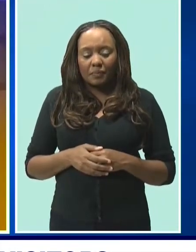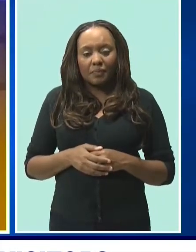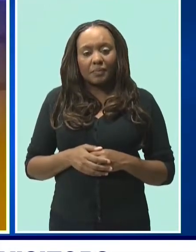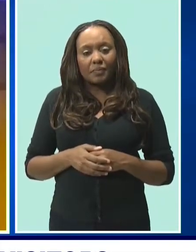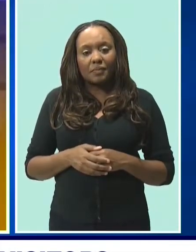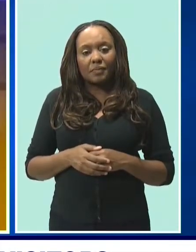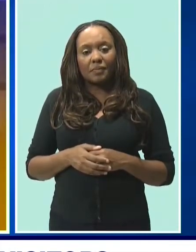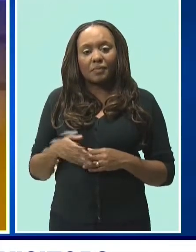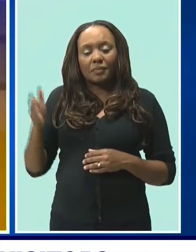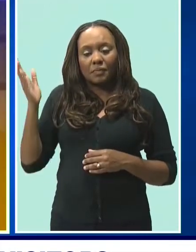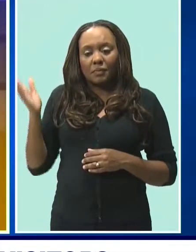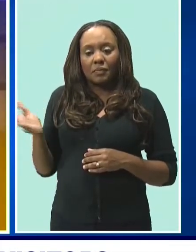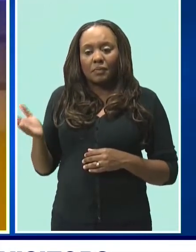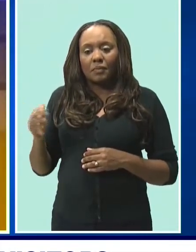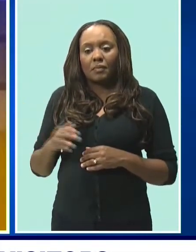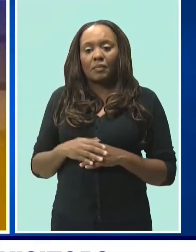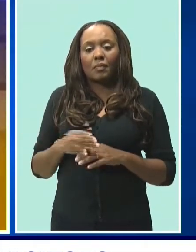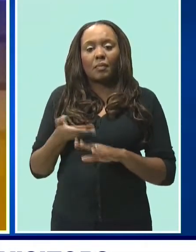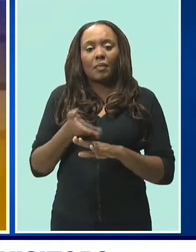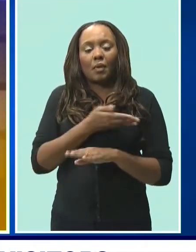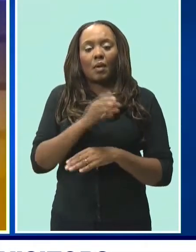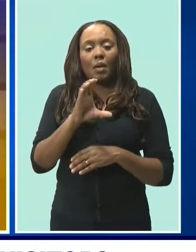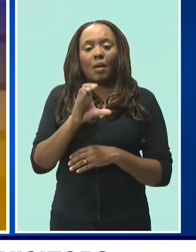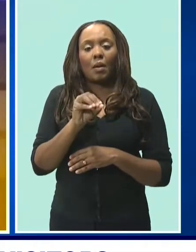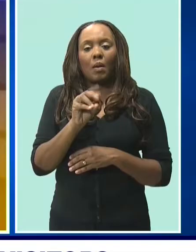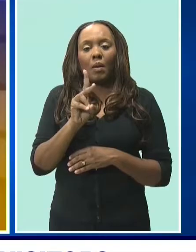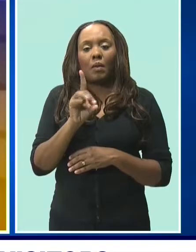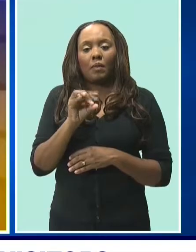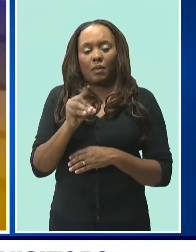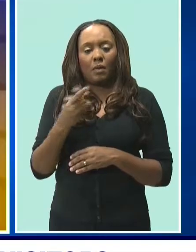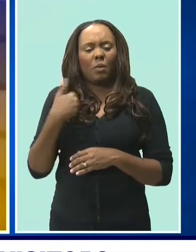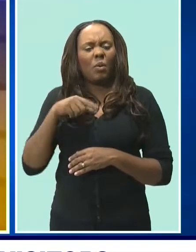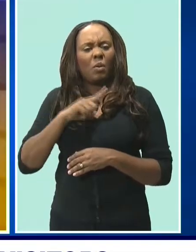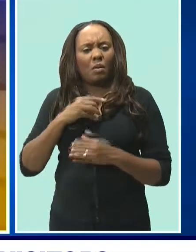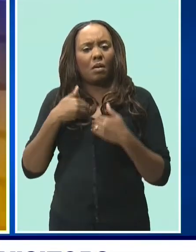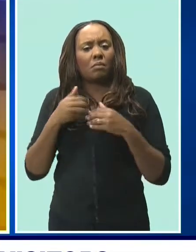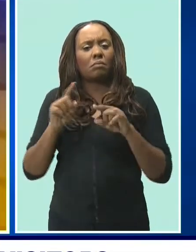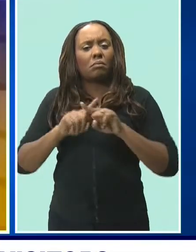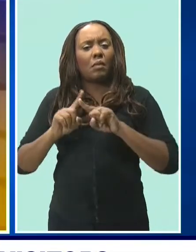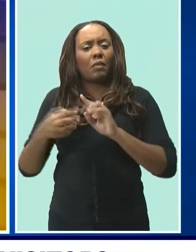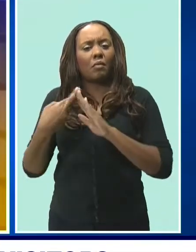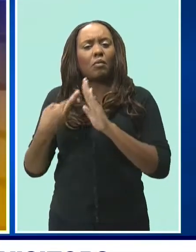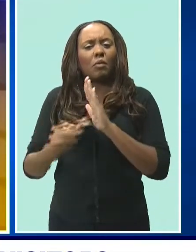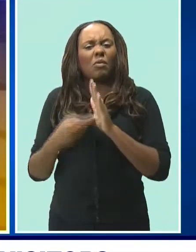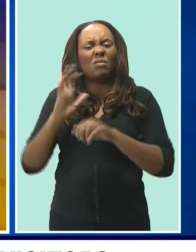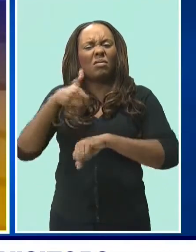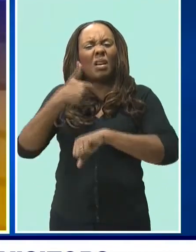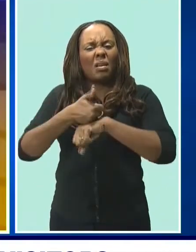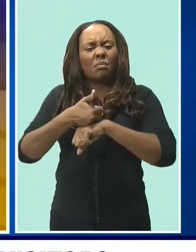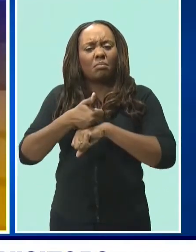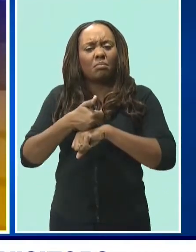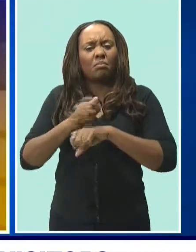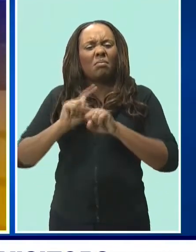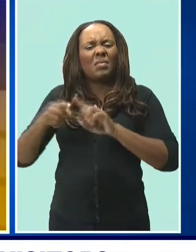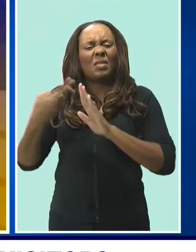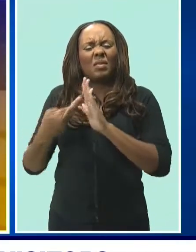impact of COVID, we would have had to have had protocols implemented. So protocols already established.